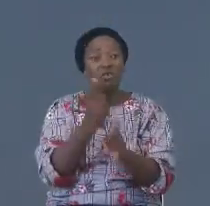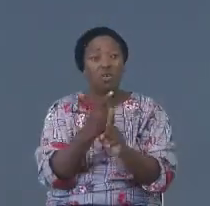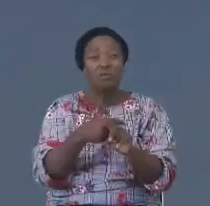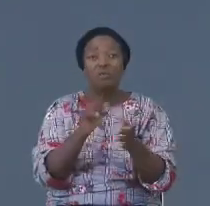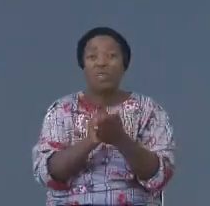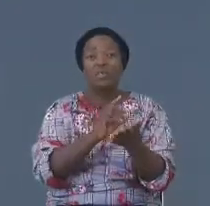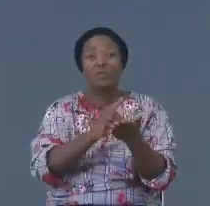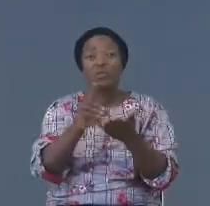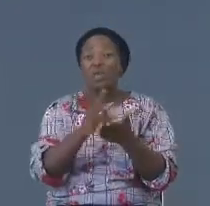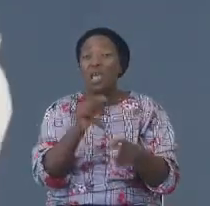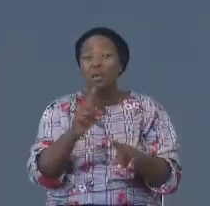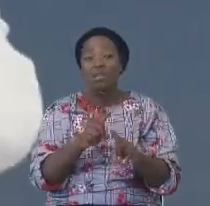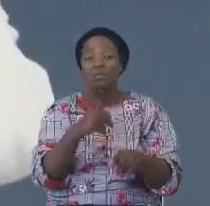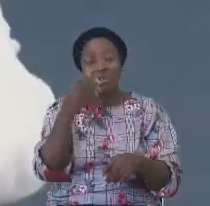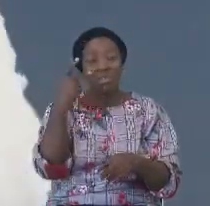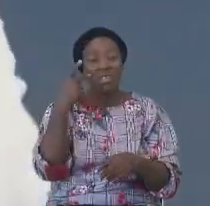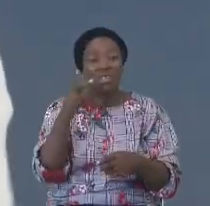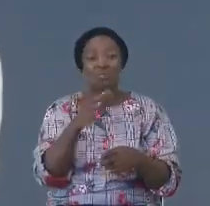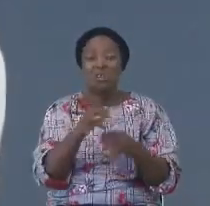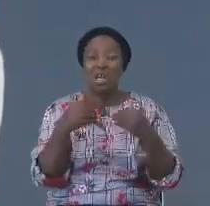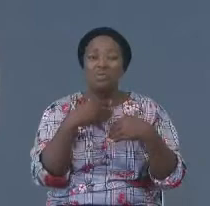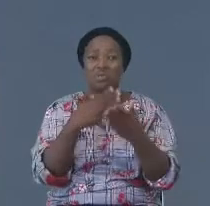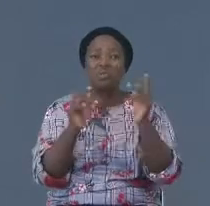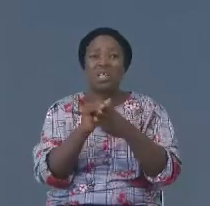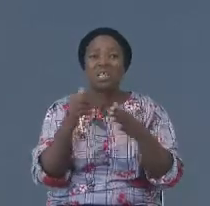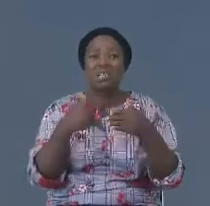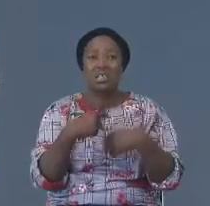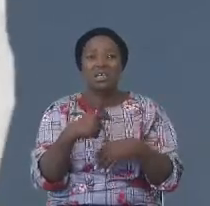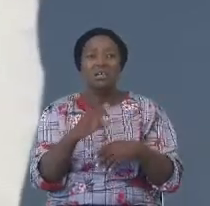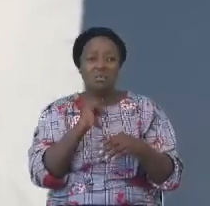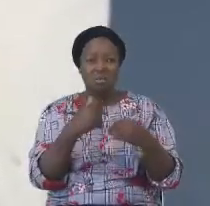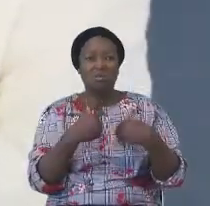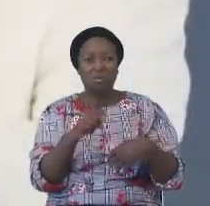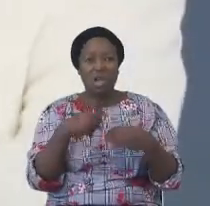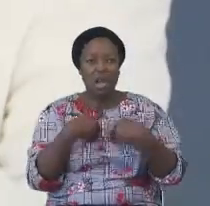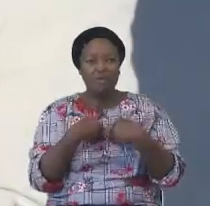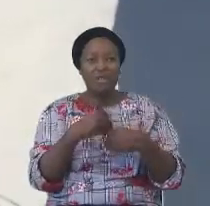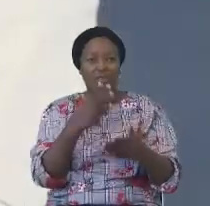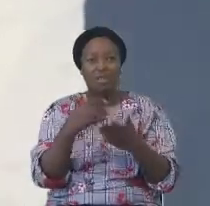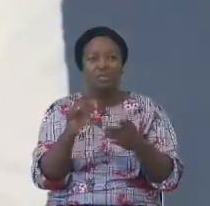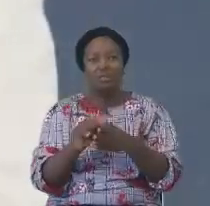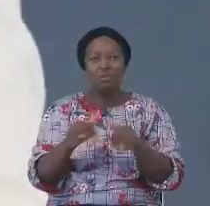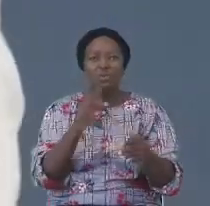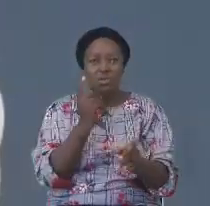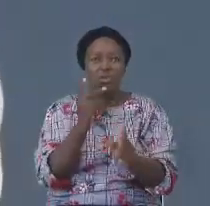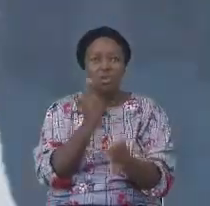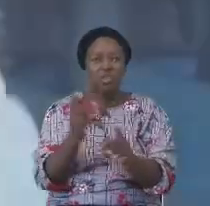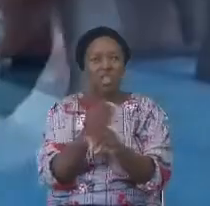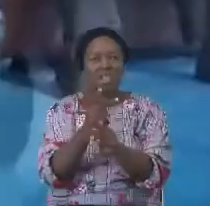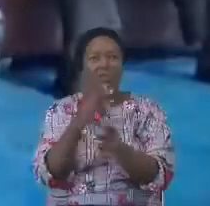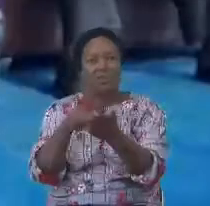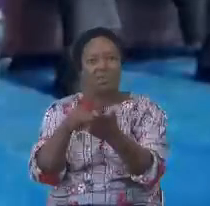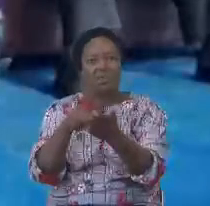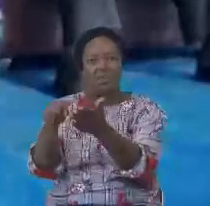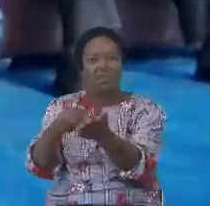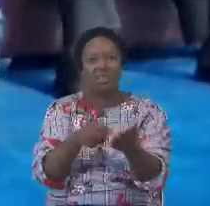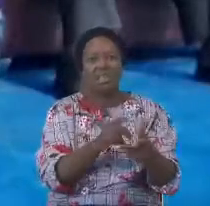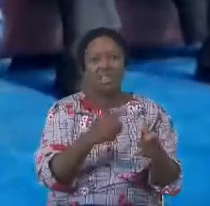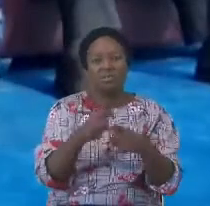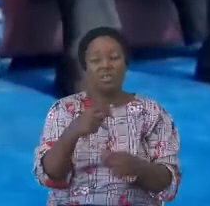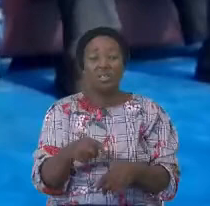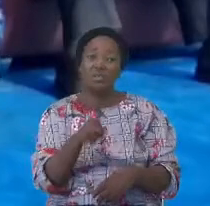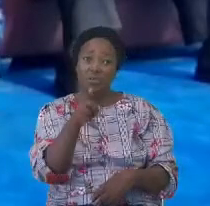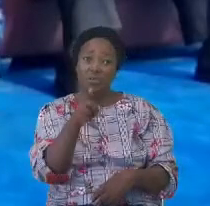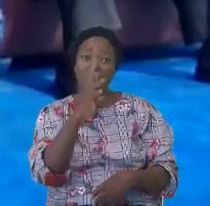from that hour. Not just from that week. You know, some people, they have responsibility to take care of her, take care of